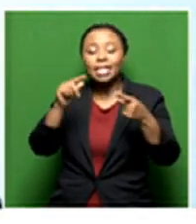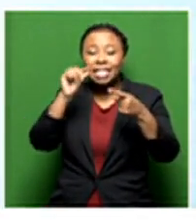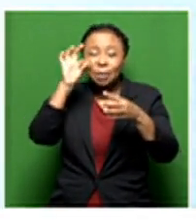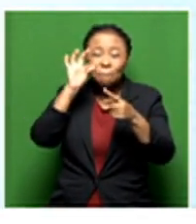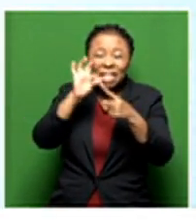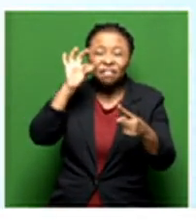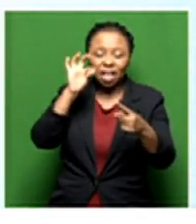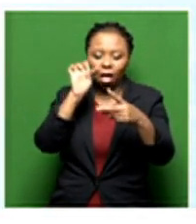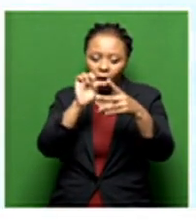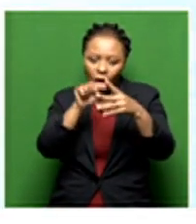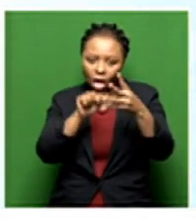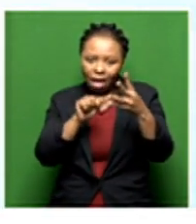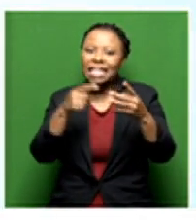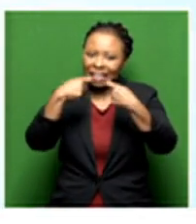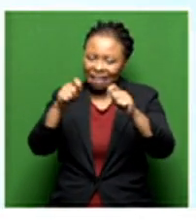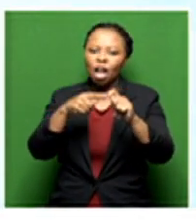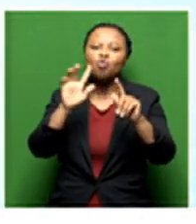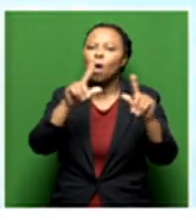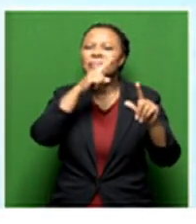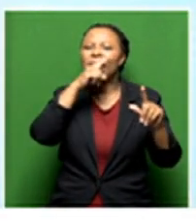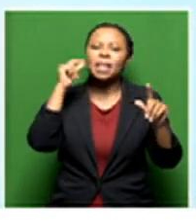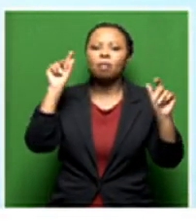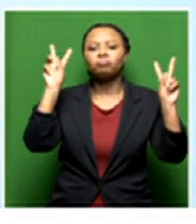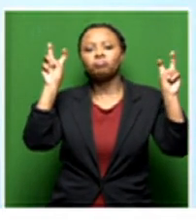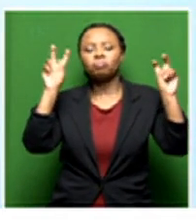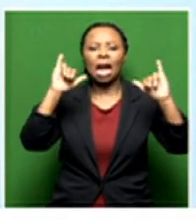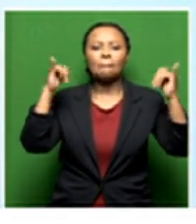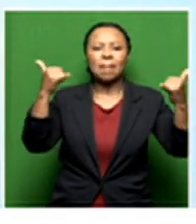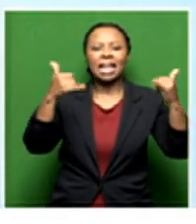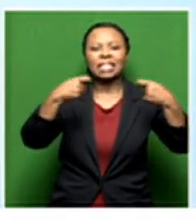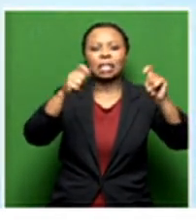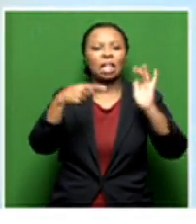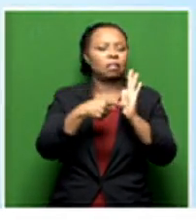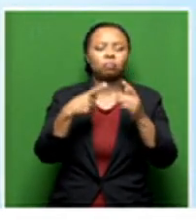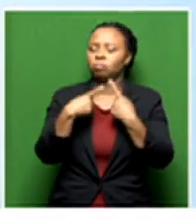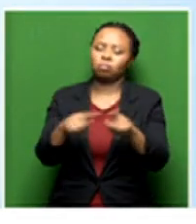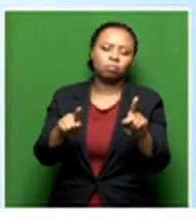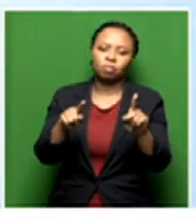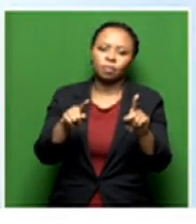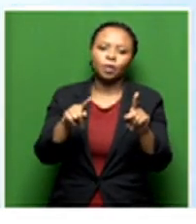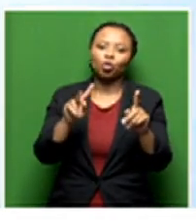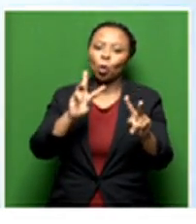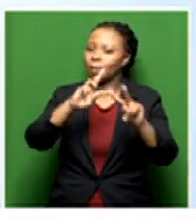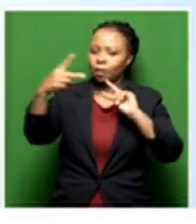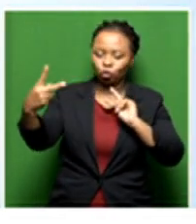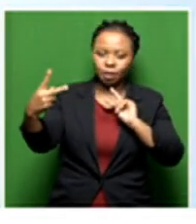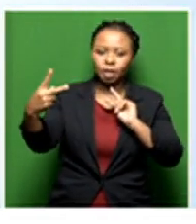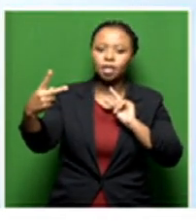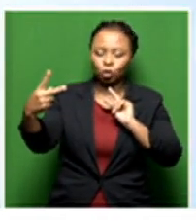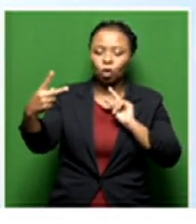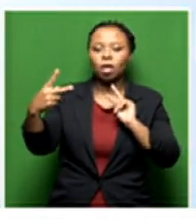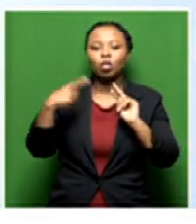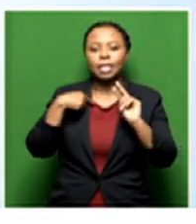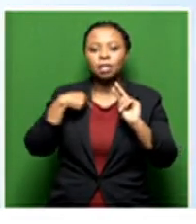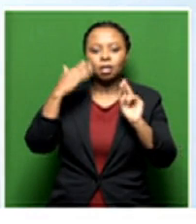not the brand name in terms of the business side of our business. So yeah, we're trying to remove away from those kind